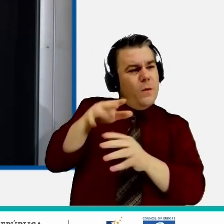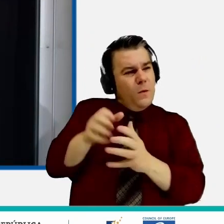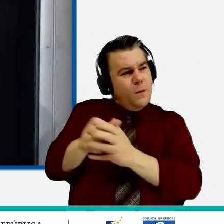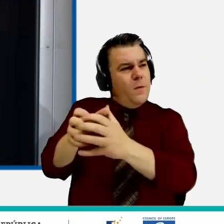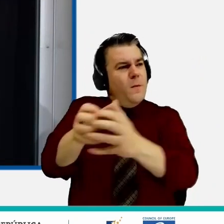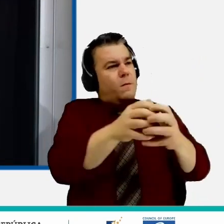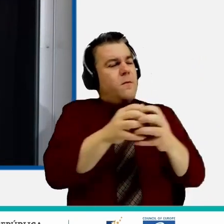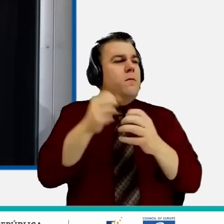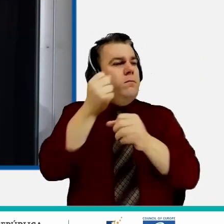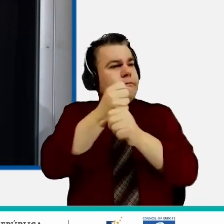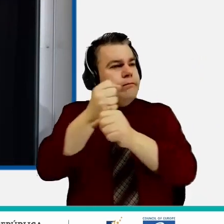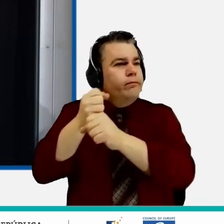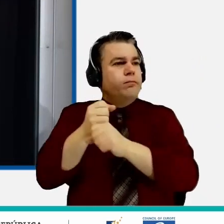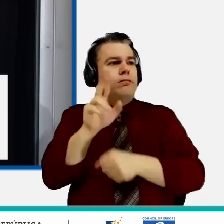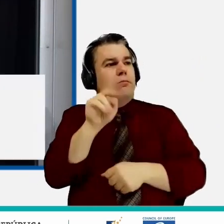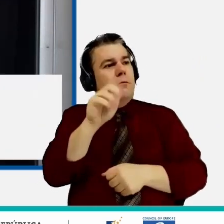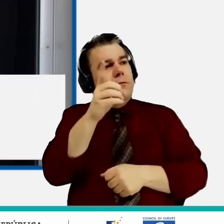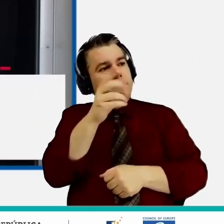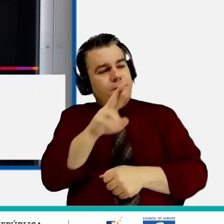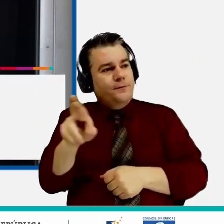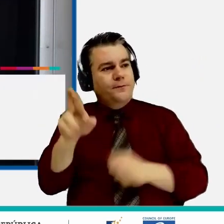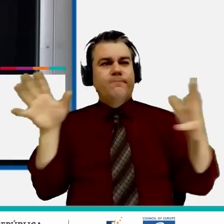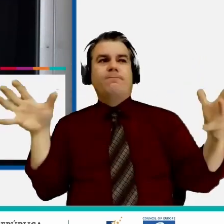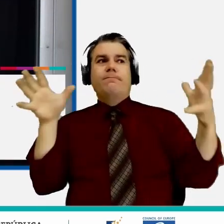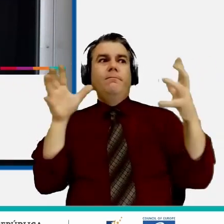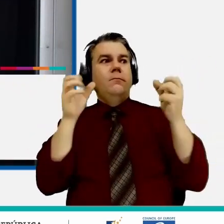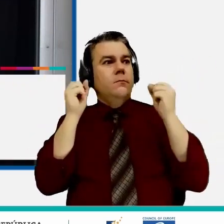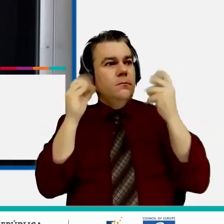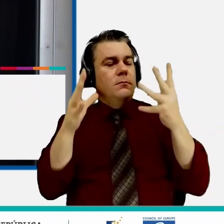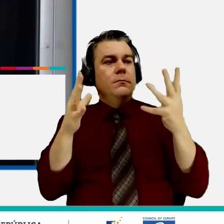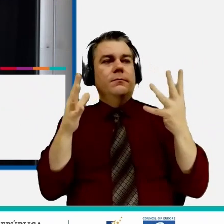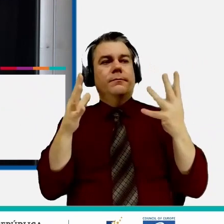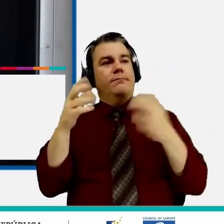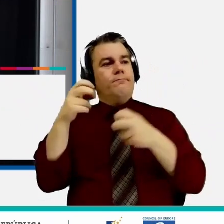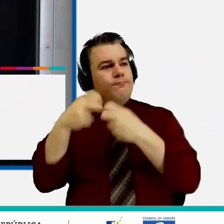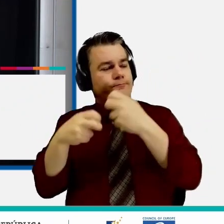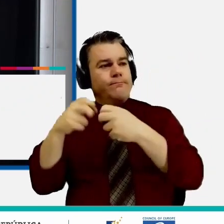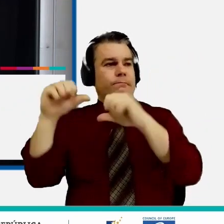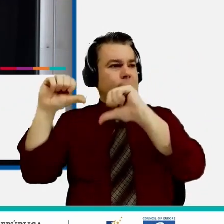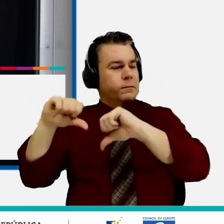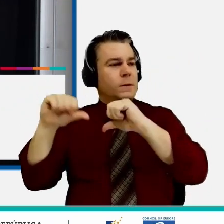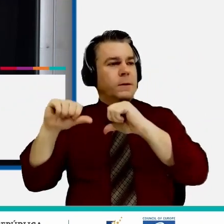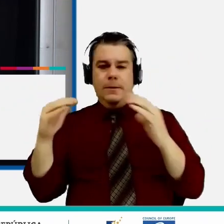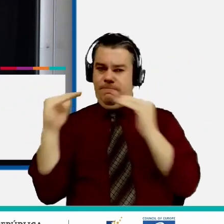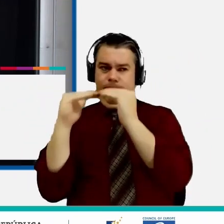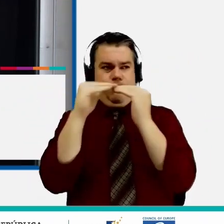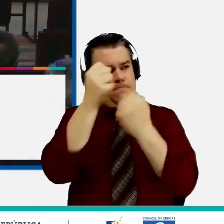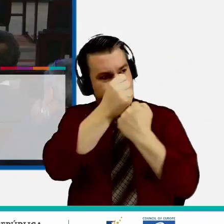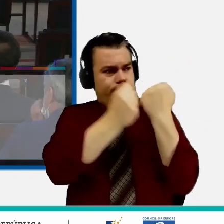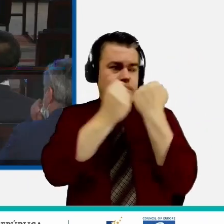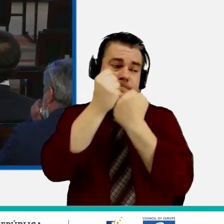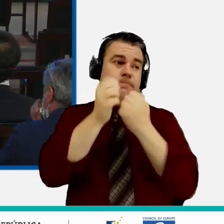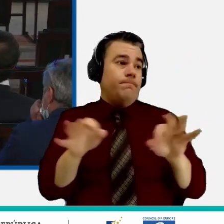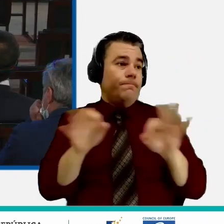And UNDRR, they have to bring together so many complex issues that peer support is essential. Thank you. That